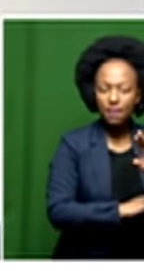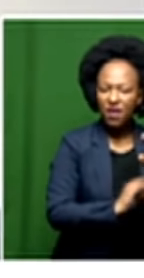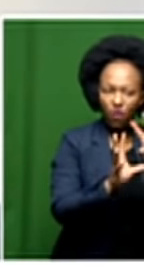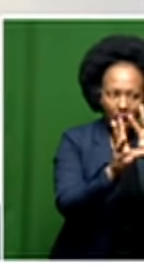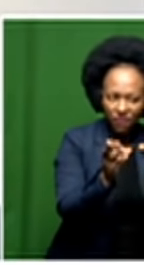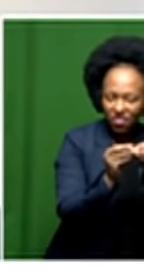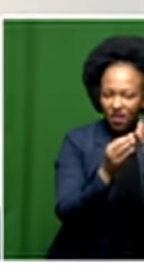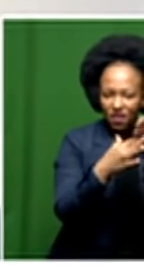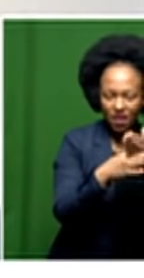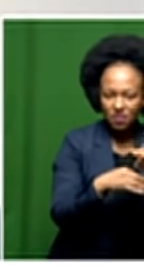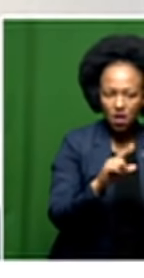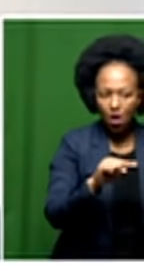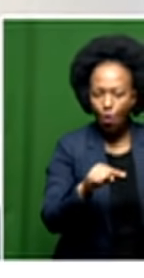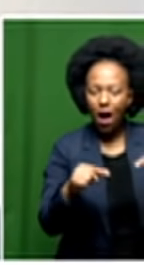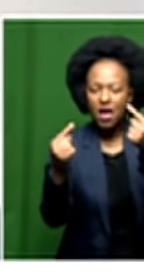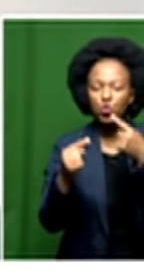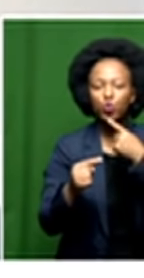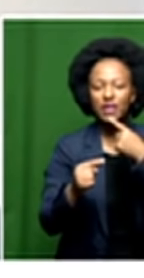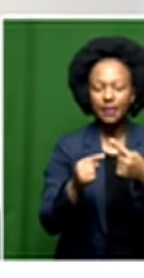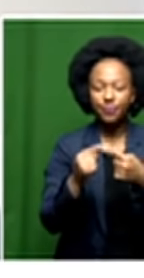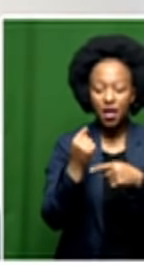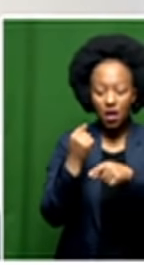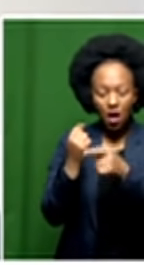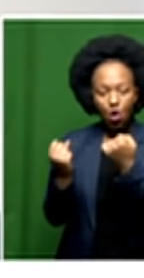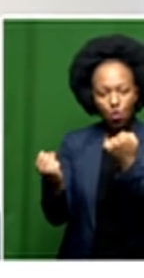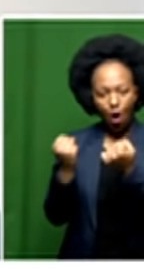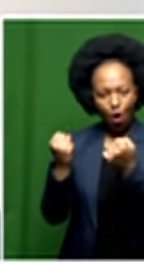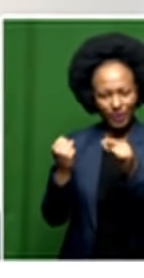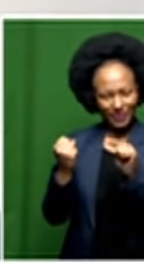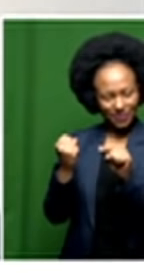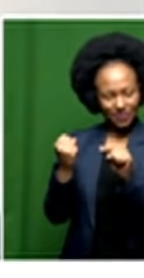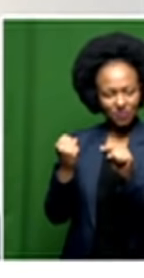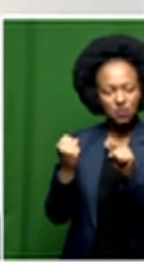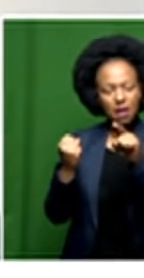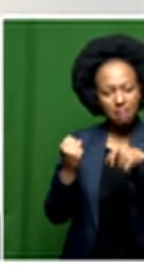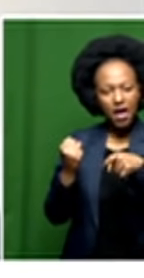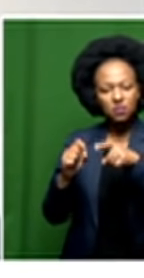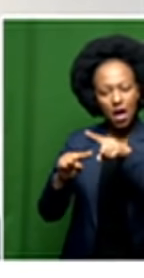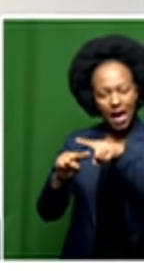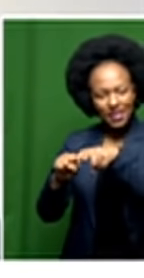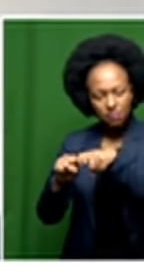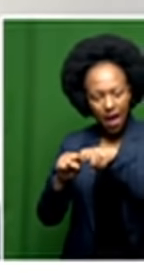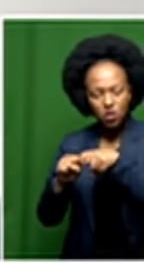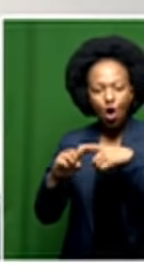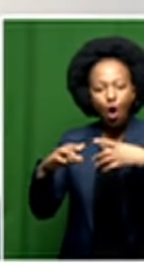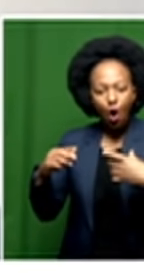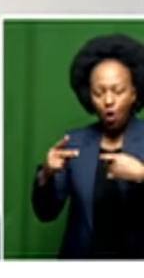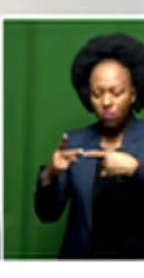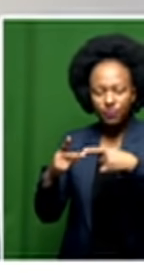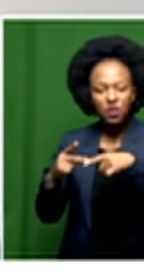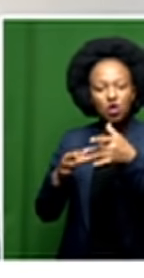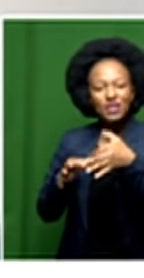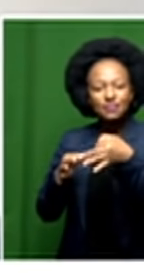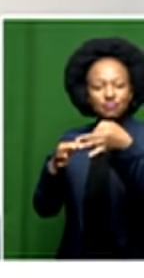of the case. In other words, the argument that says the court itself must suspend or postpone the election. The main point is